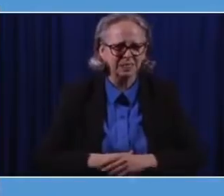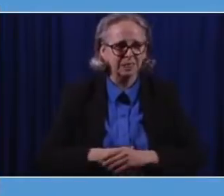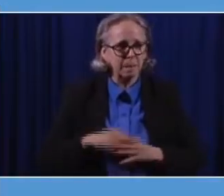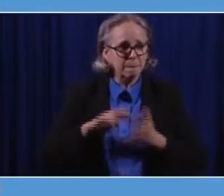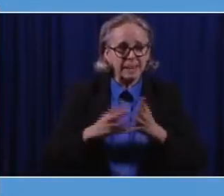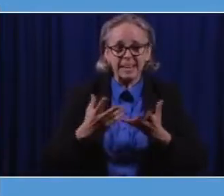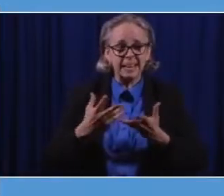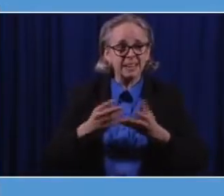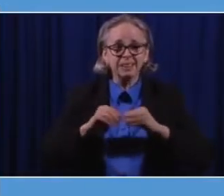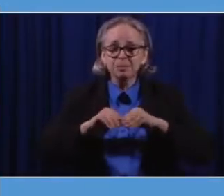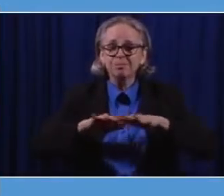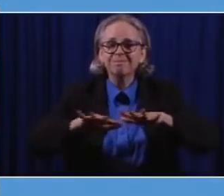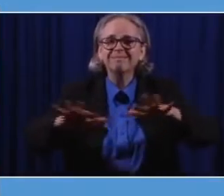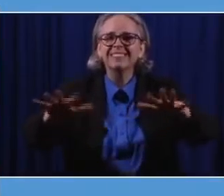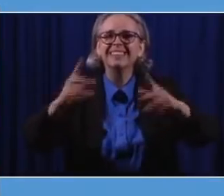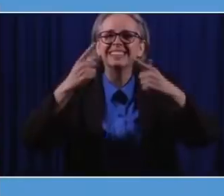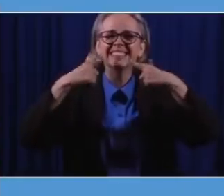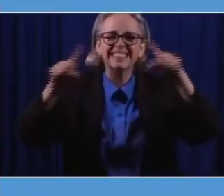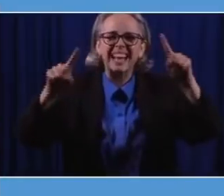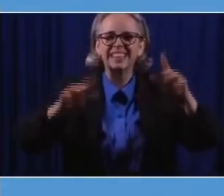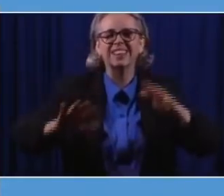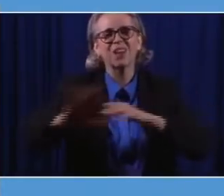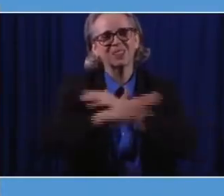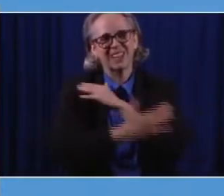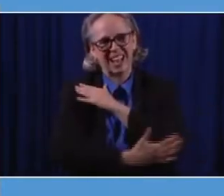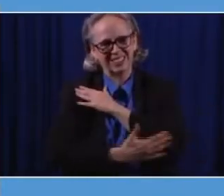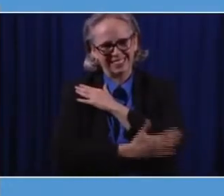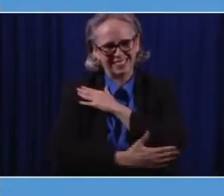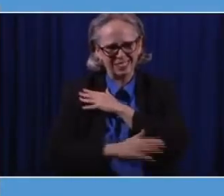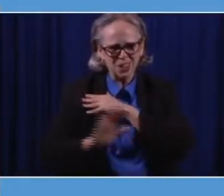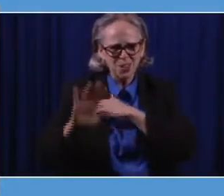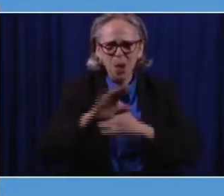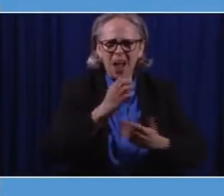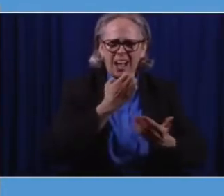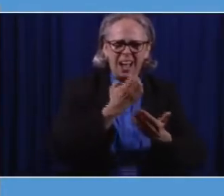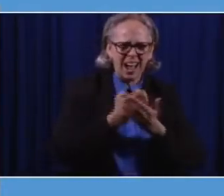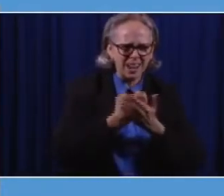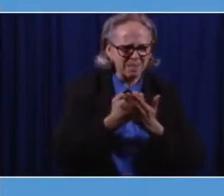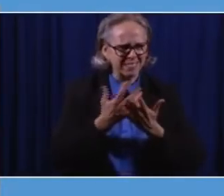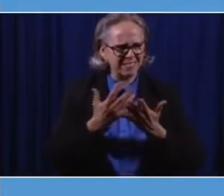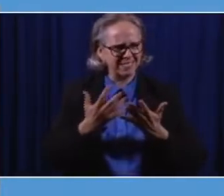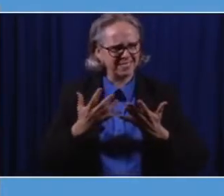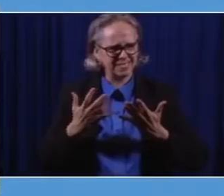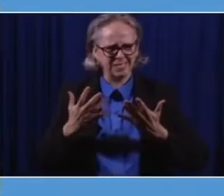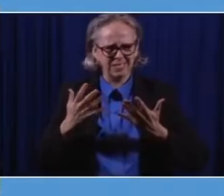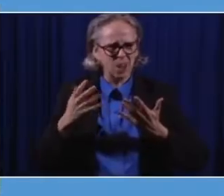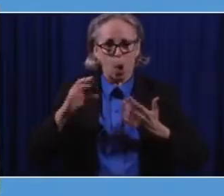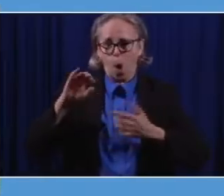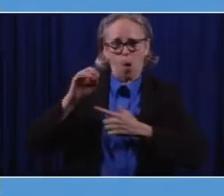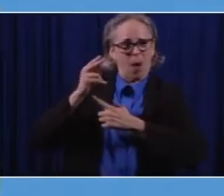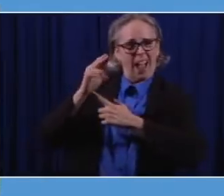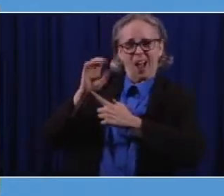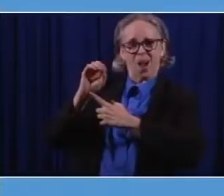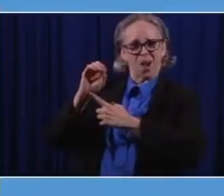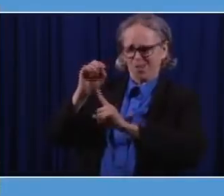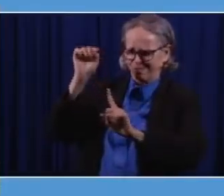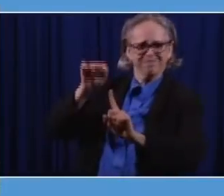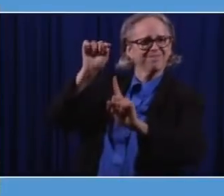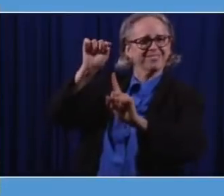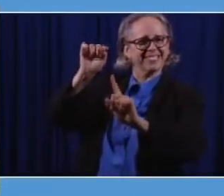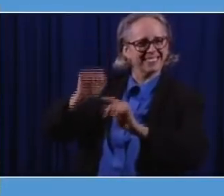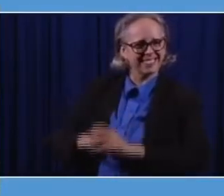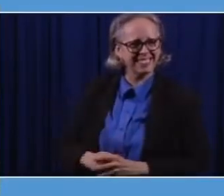your economy, it's success that we're bringing to all of Ohio together. It's also about